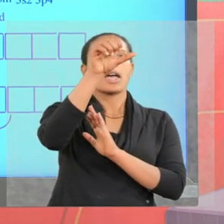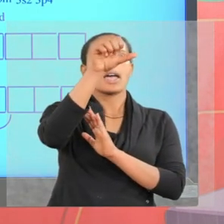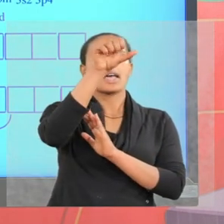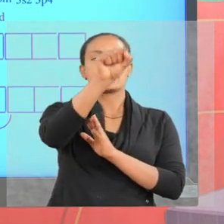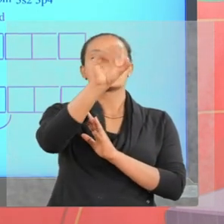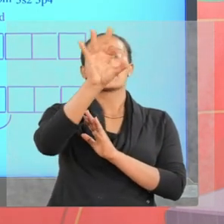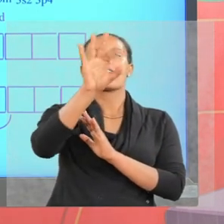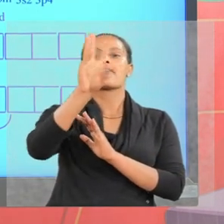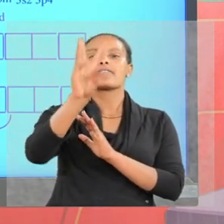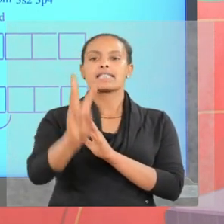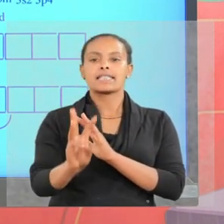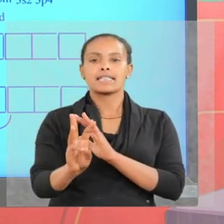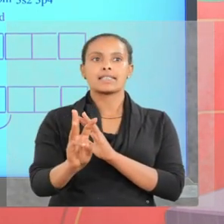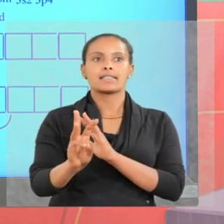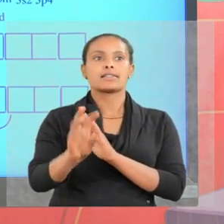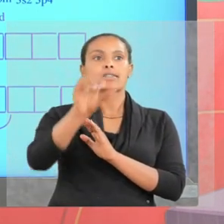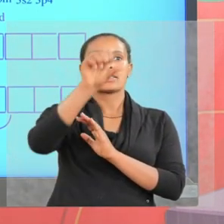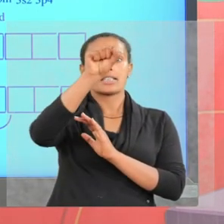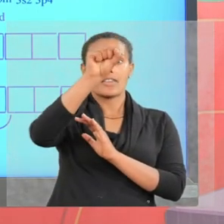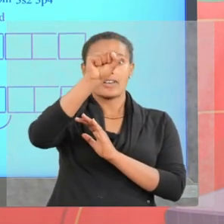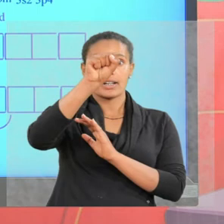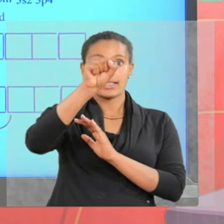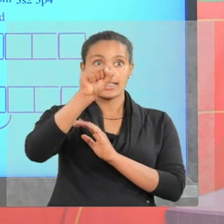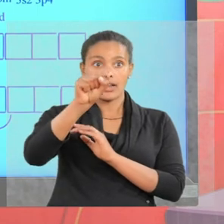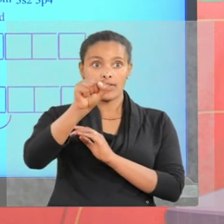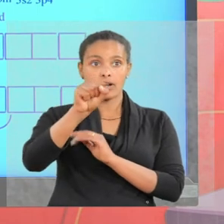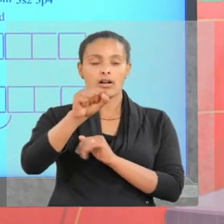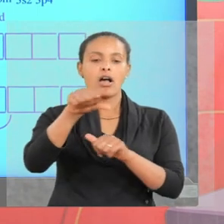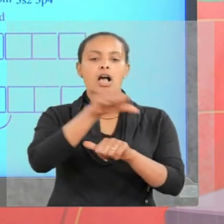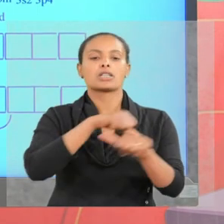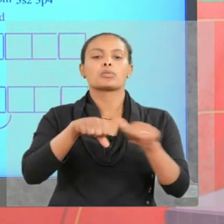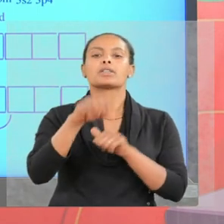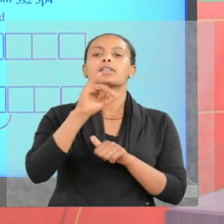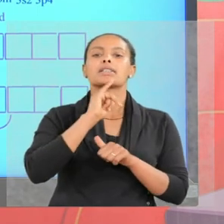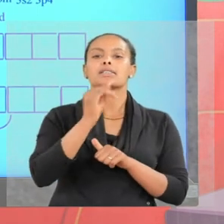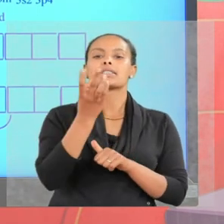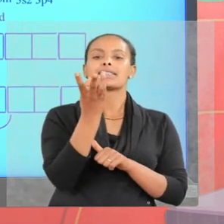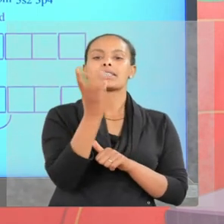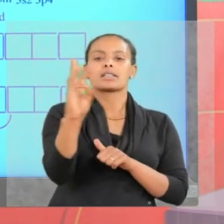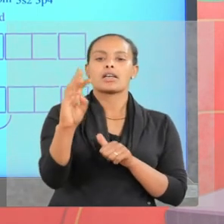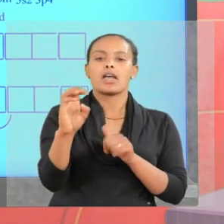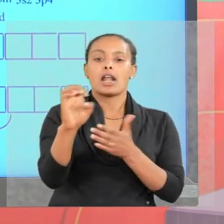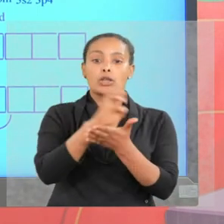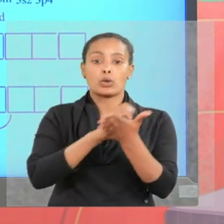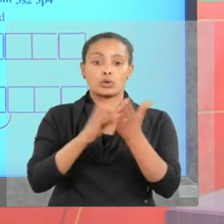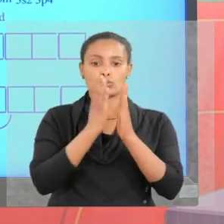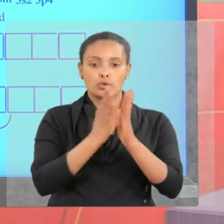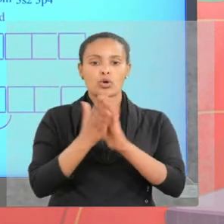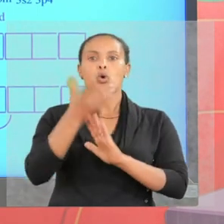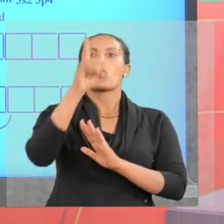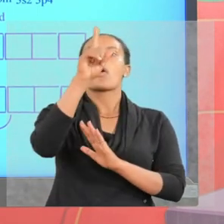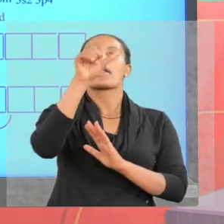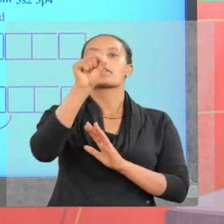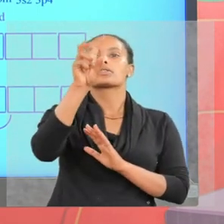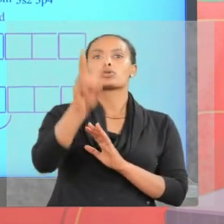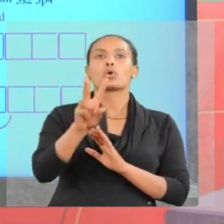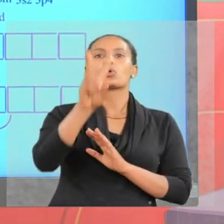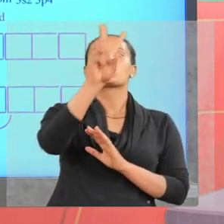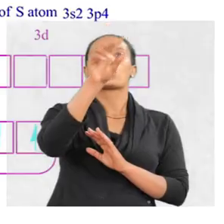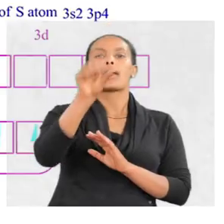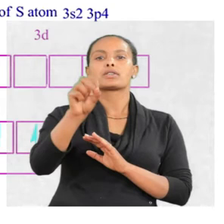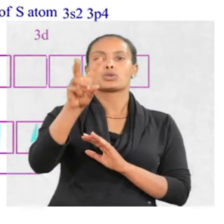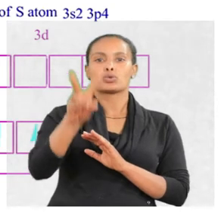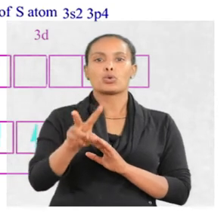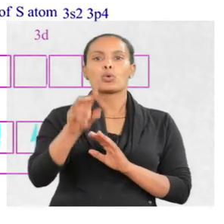SF6, sulfur, its atomic number is 16, electronic configuration 1s2,